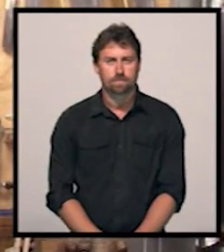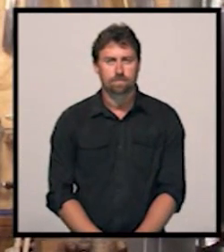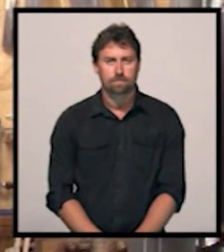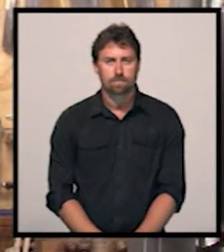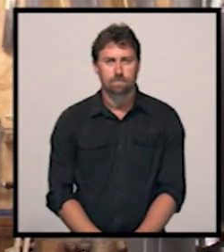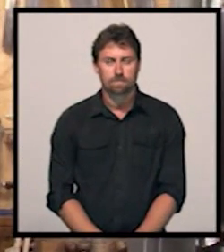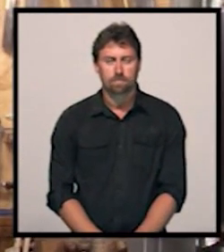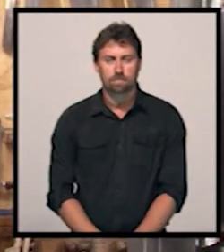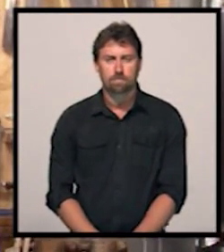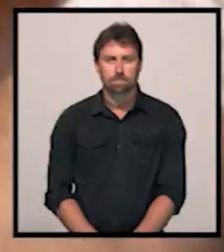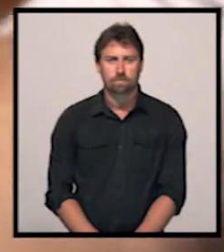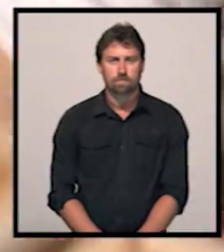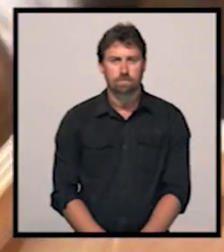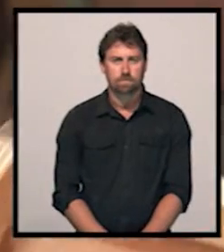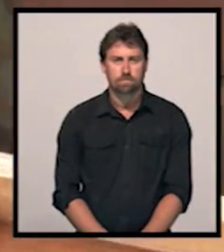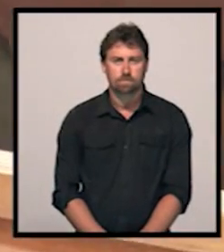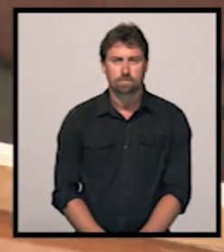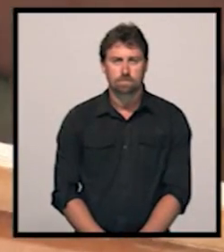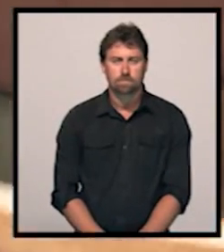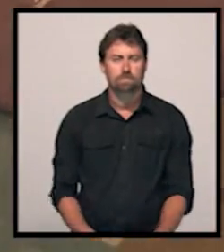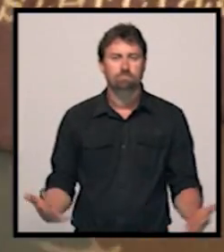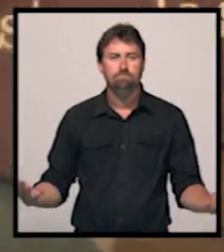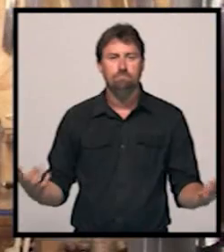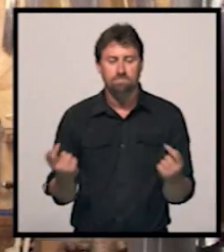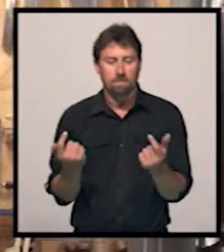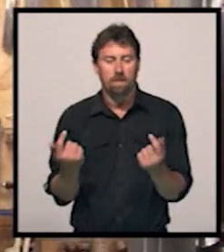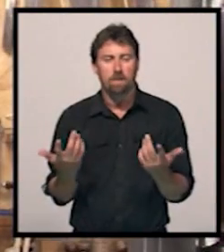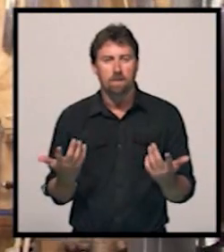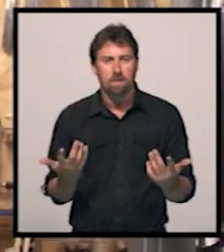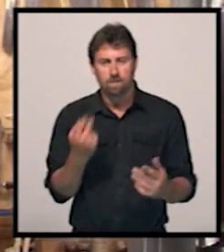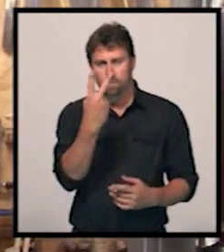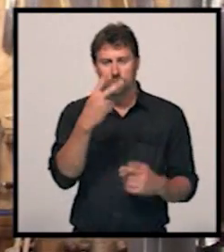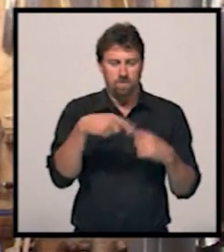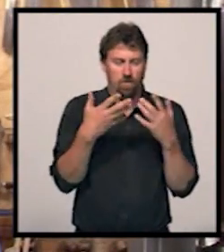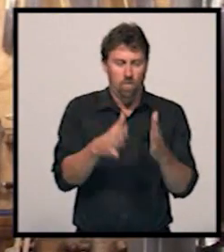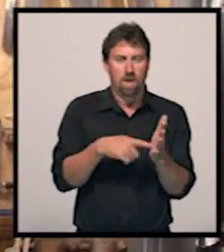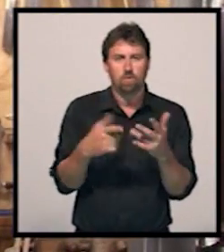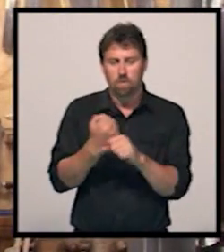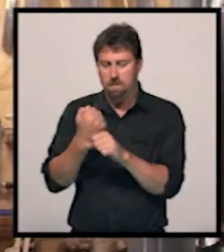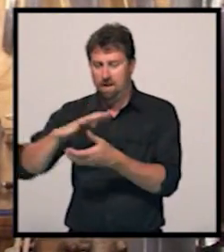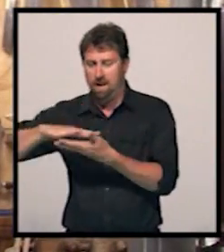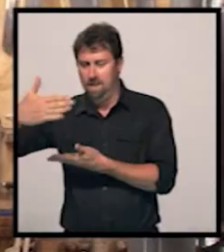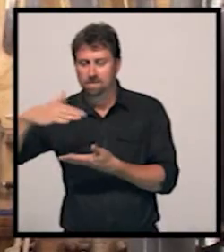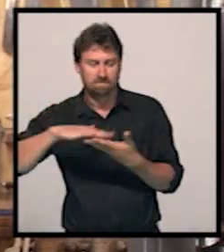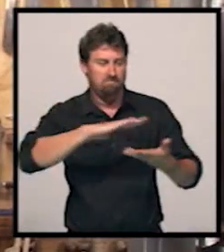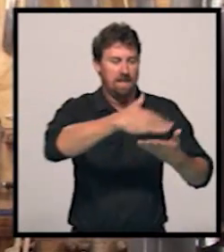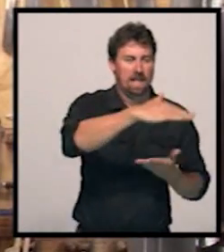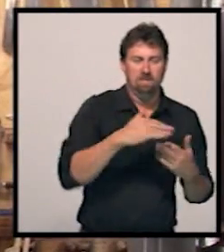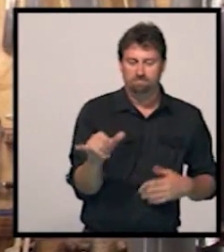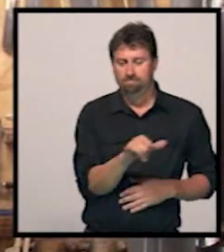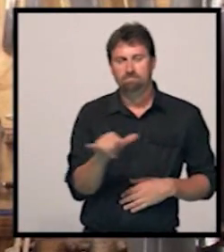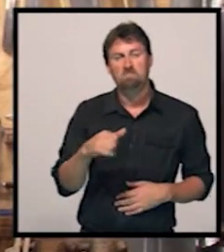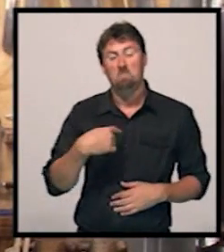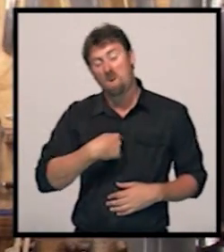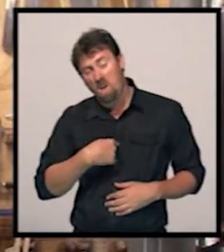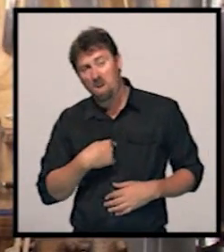little bit stubborn there. There you go. So there's two ways to cut the box off, the lid off. I personally prefer the